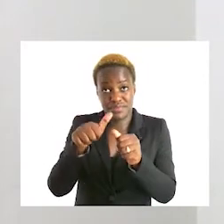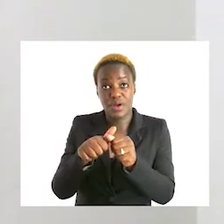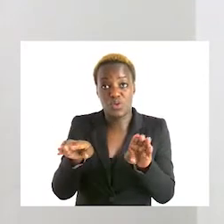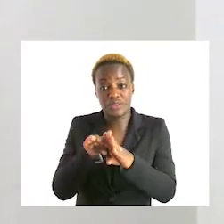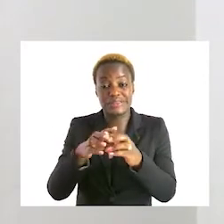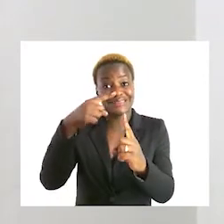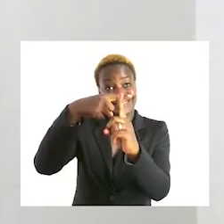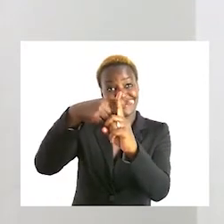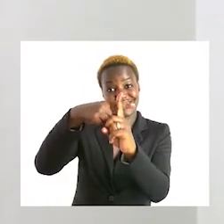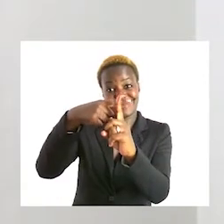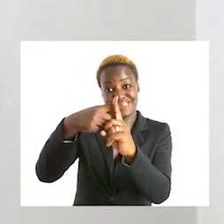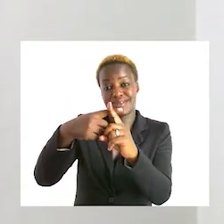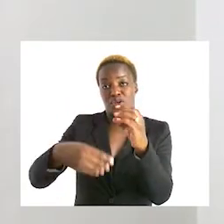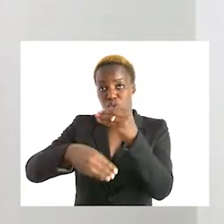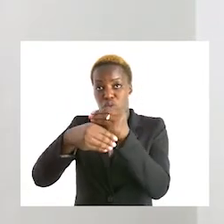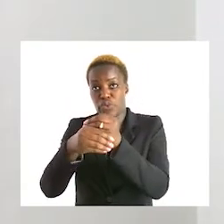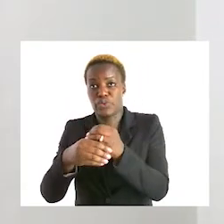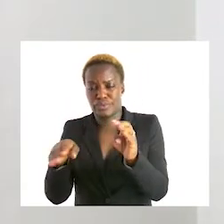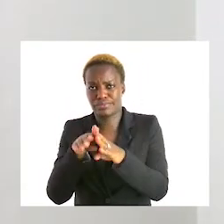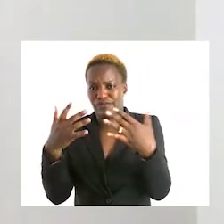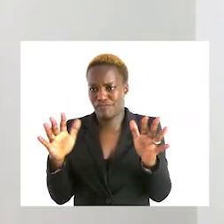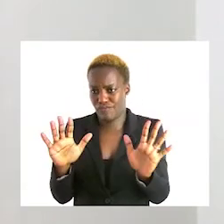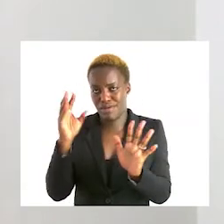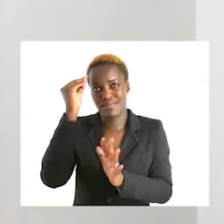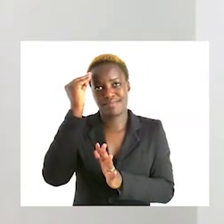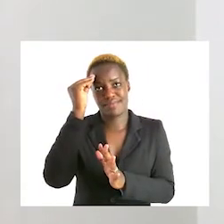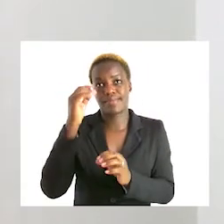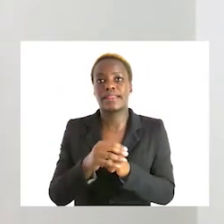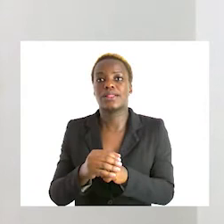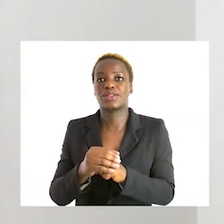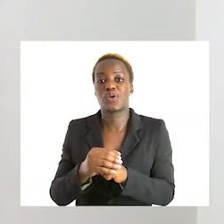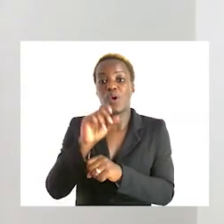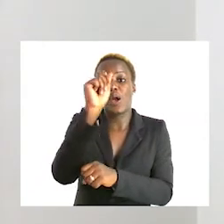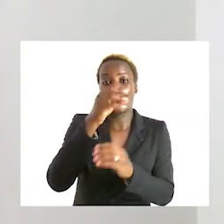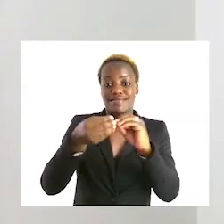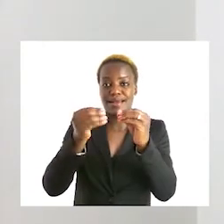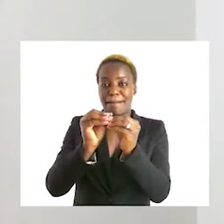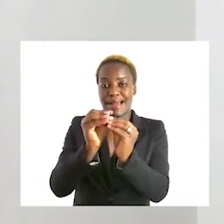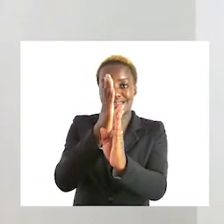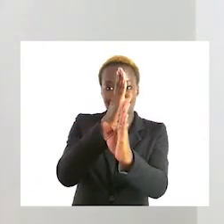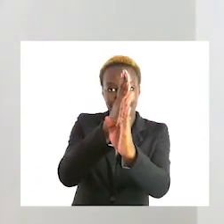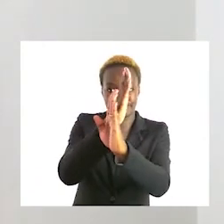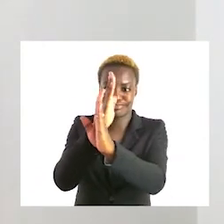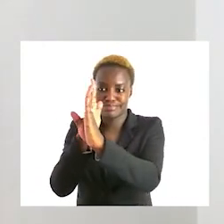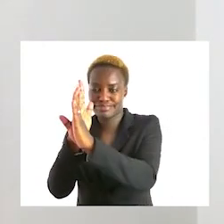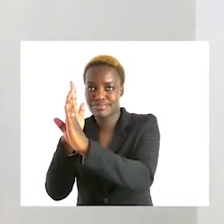addition already, you can always write the numbers under each other. For example, what is the